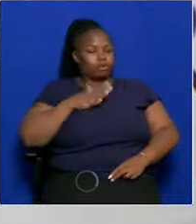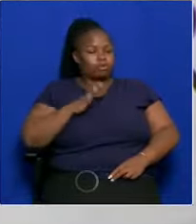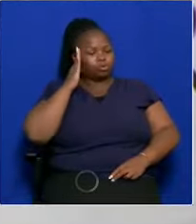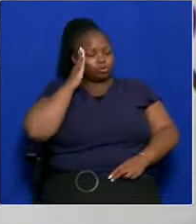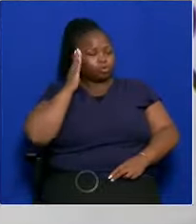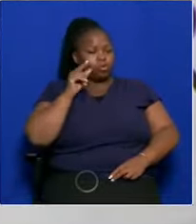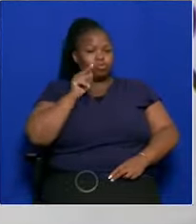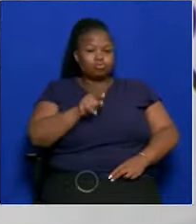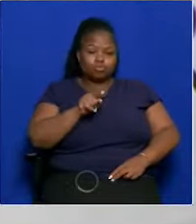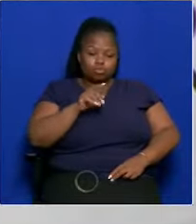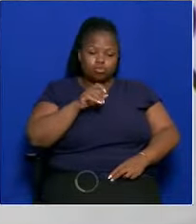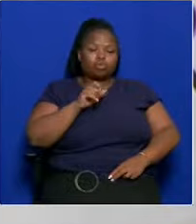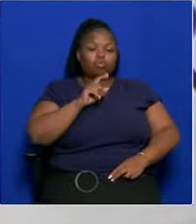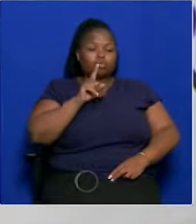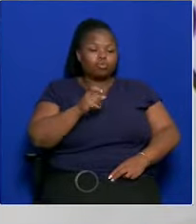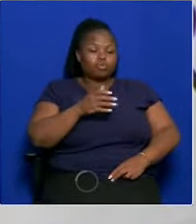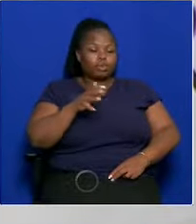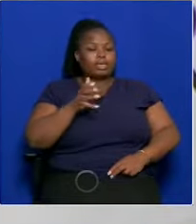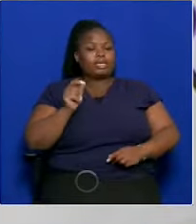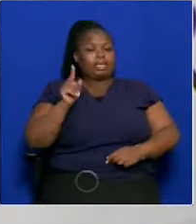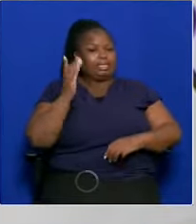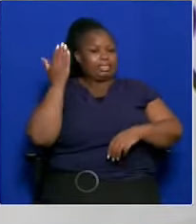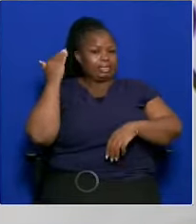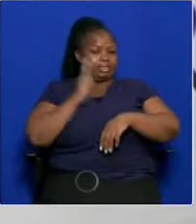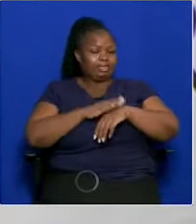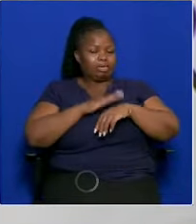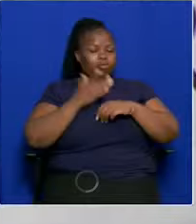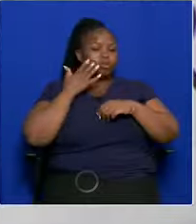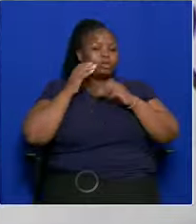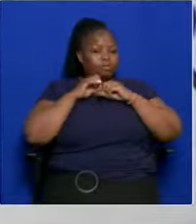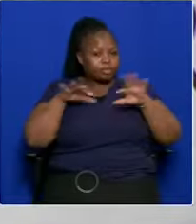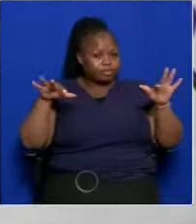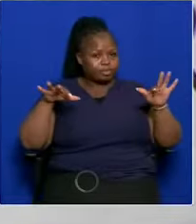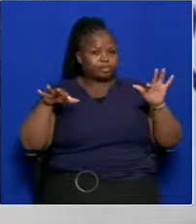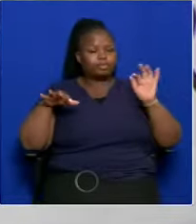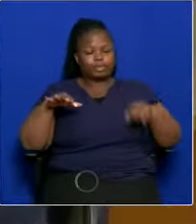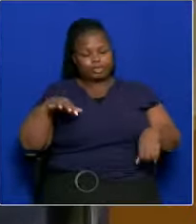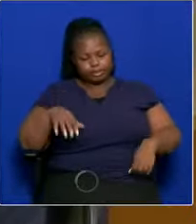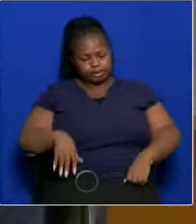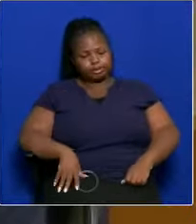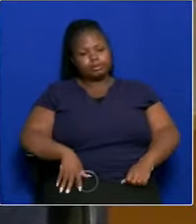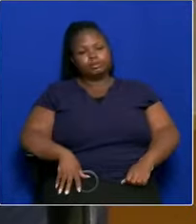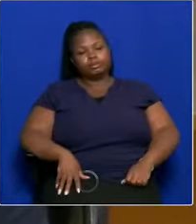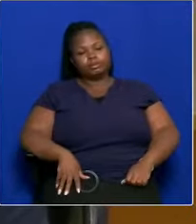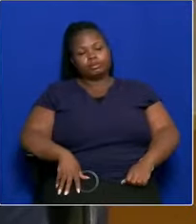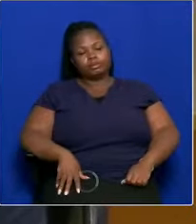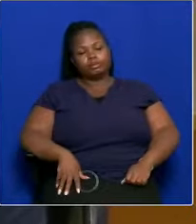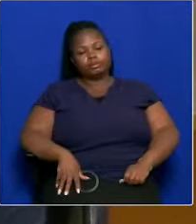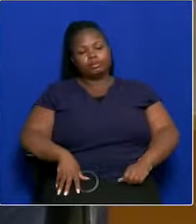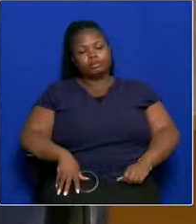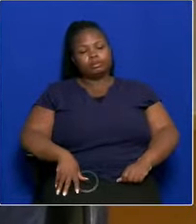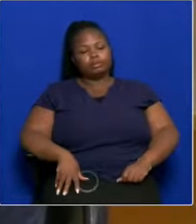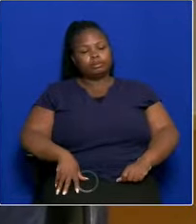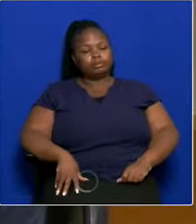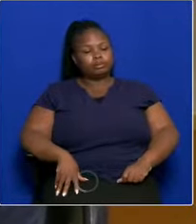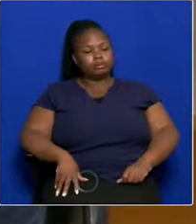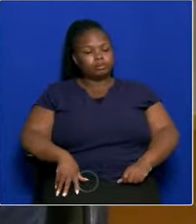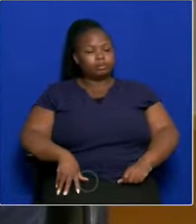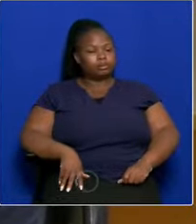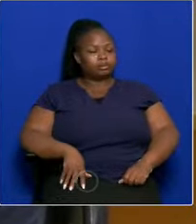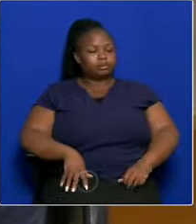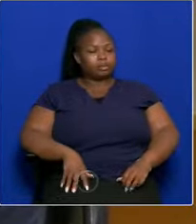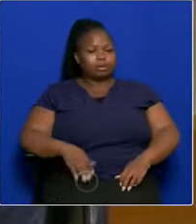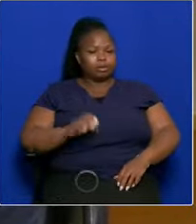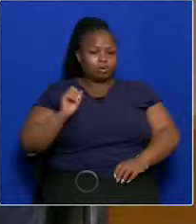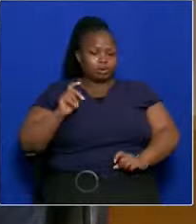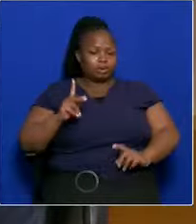the time the news broke? Yes. Yes. Perhaps let me leave it there so